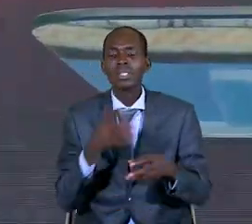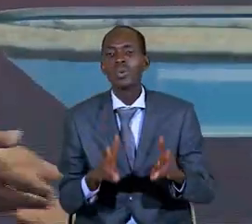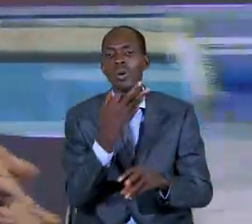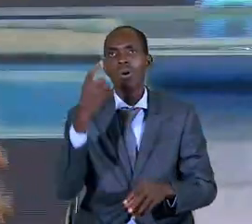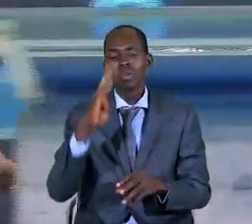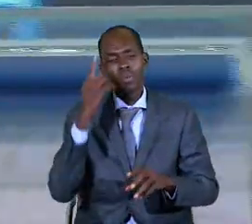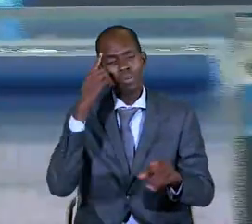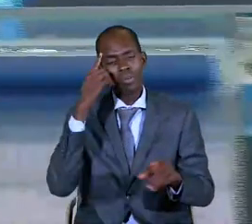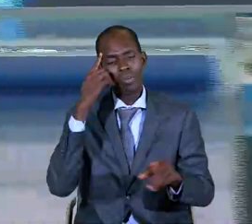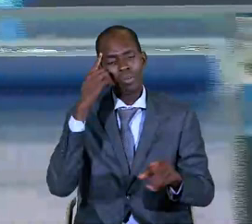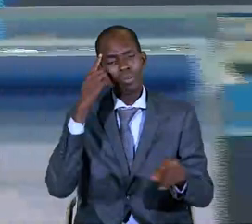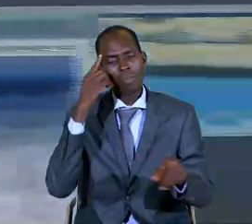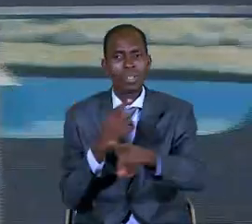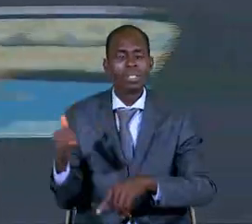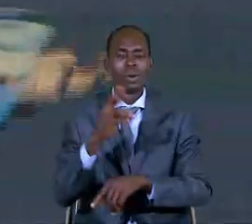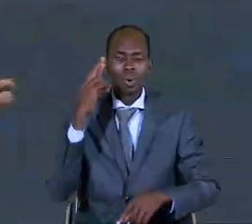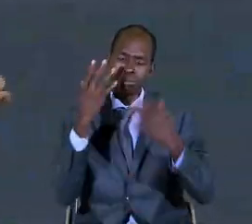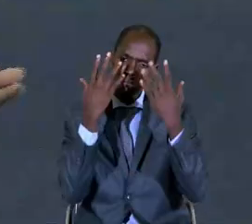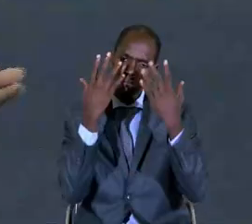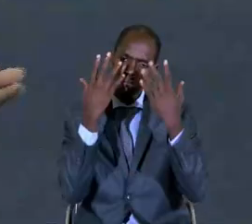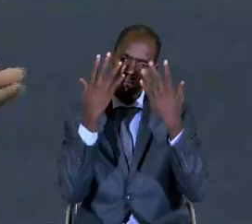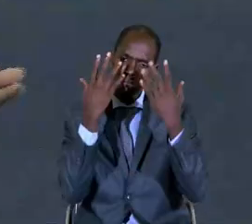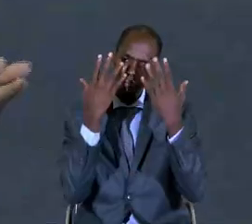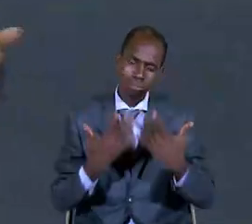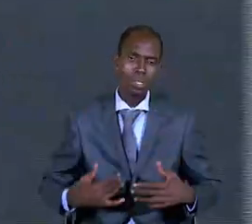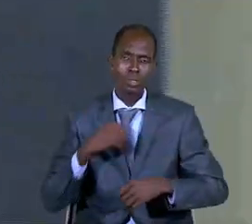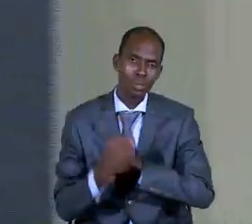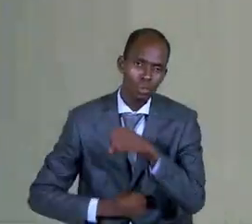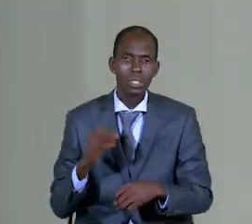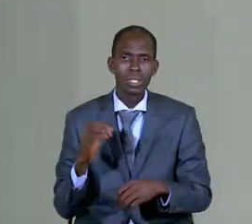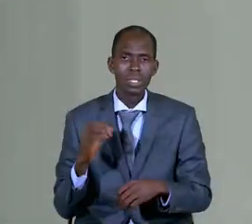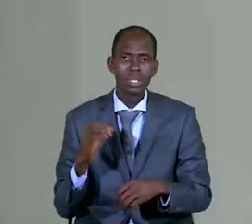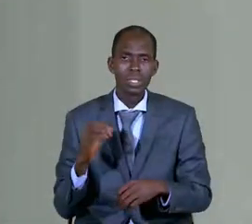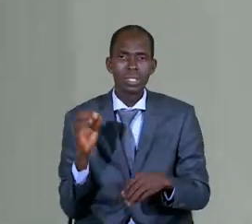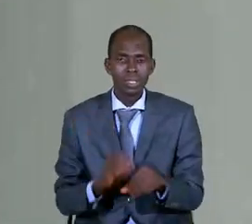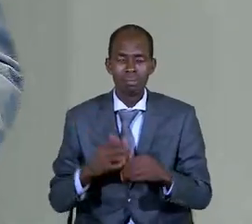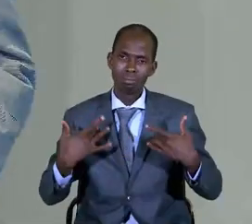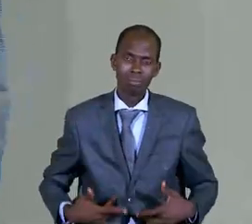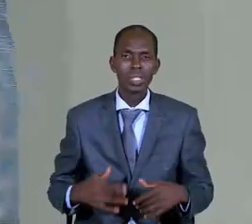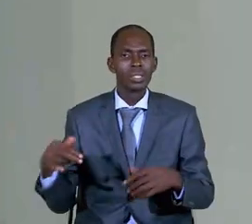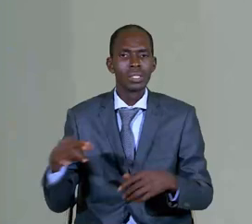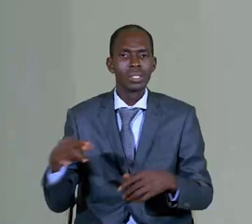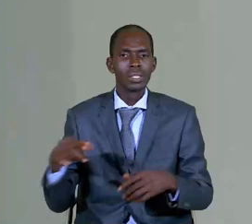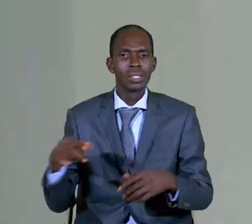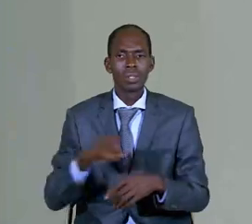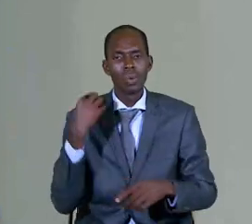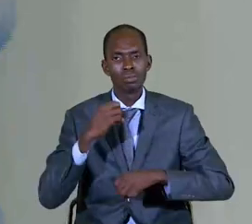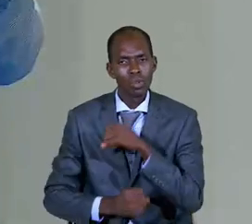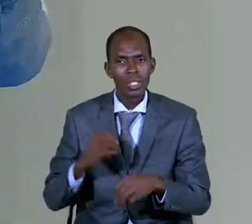were languishing in bondage. They were languishing in deprivation. They were languishing in